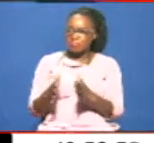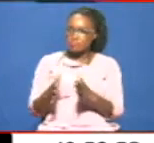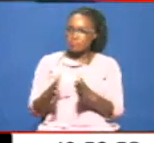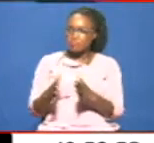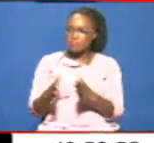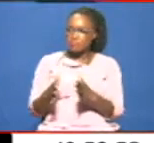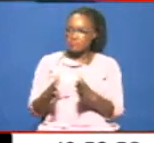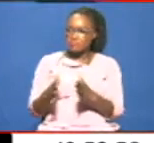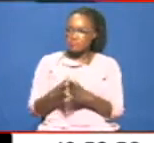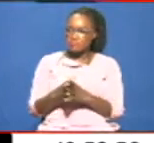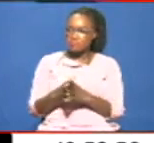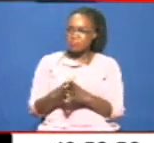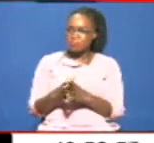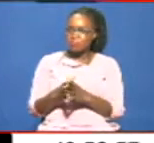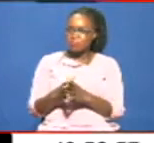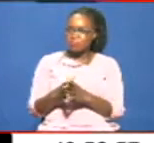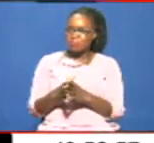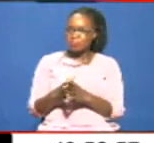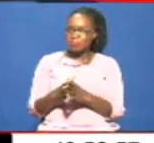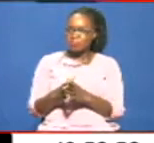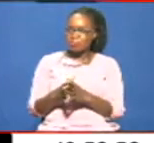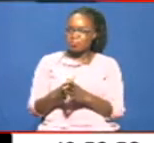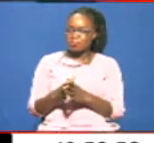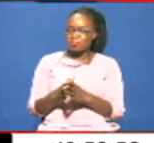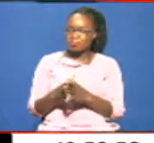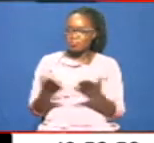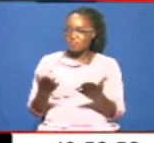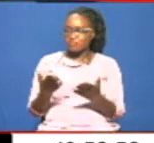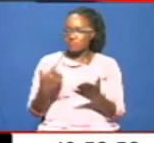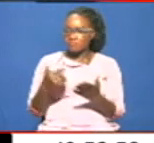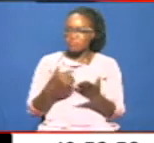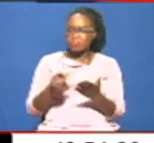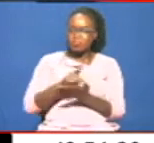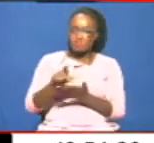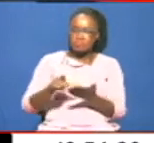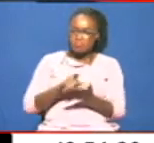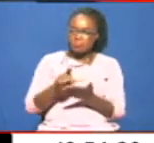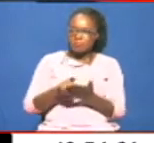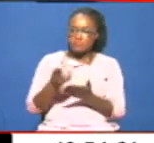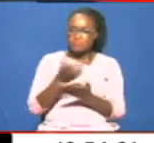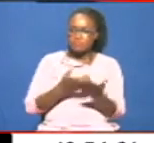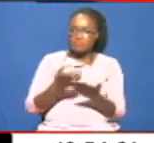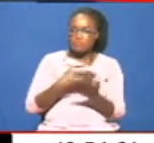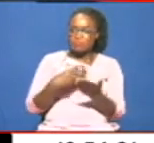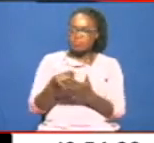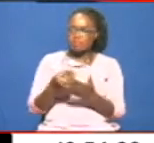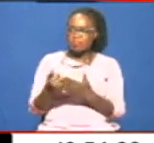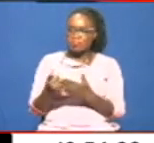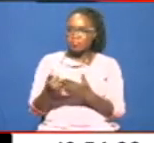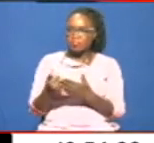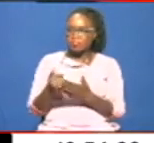want, you know, for the sake of our economy, our local economy, let the money be